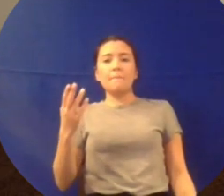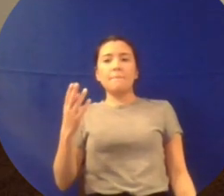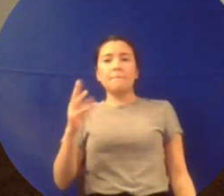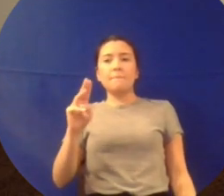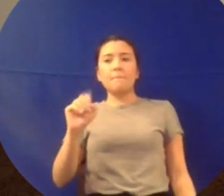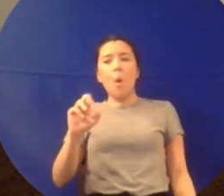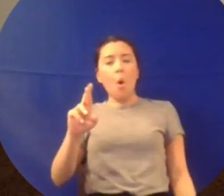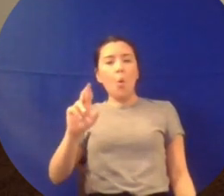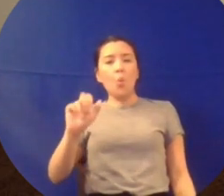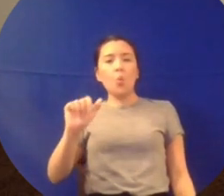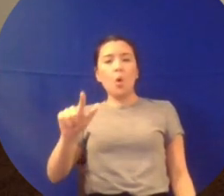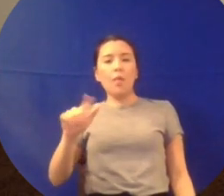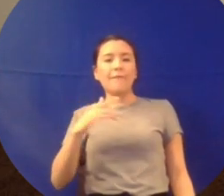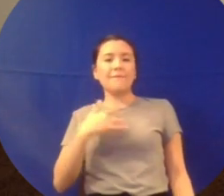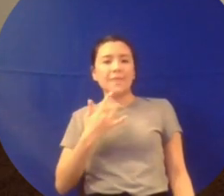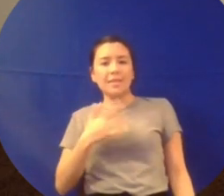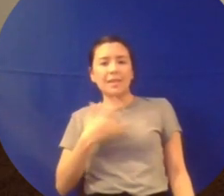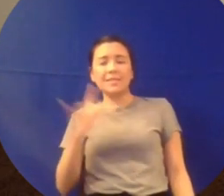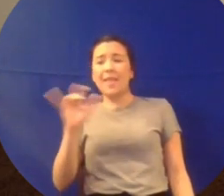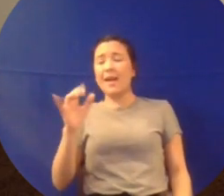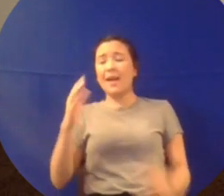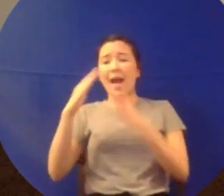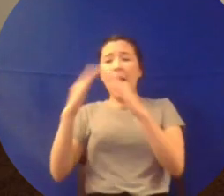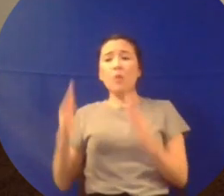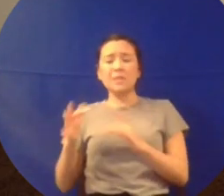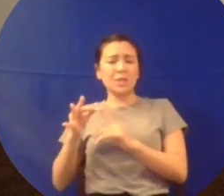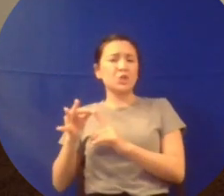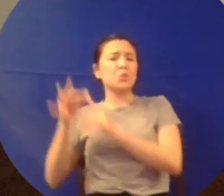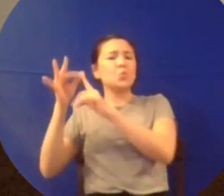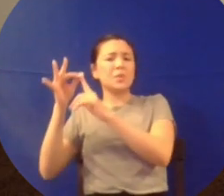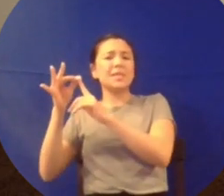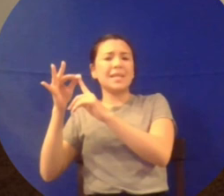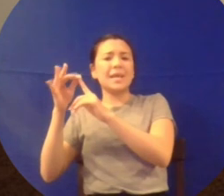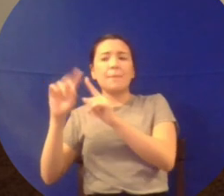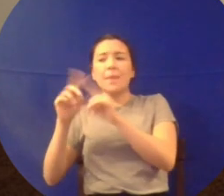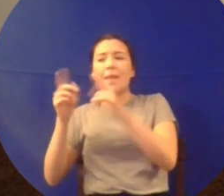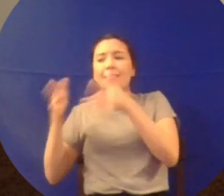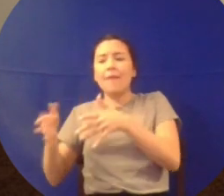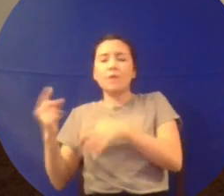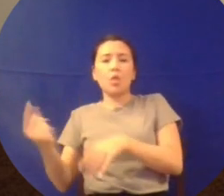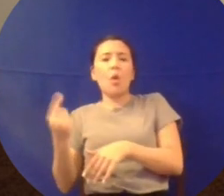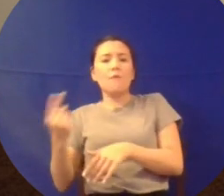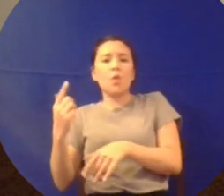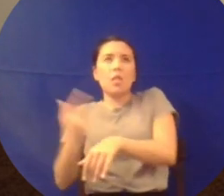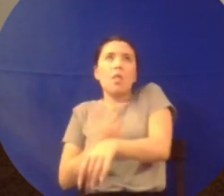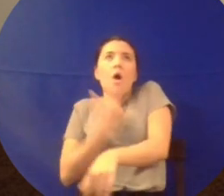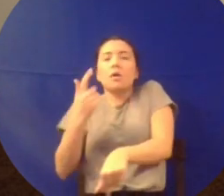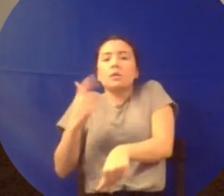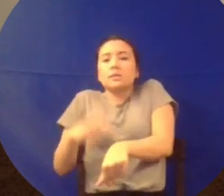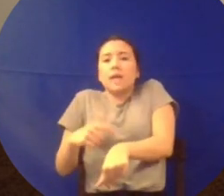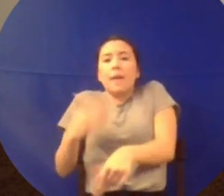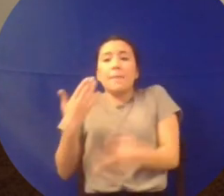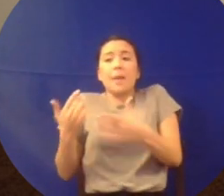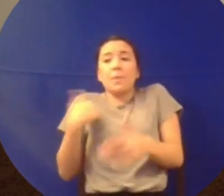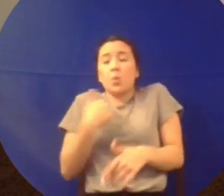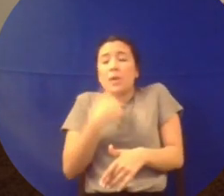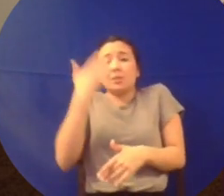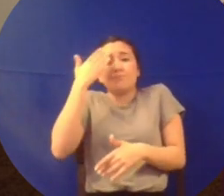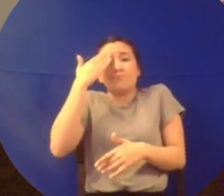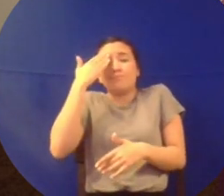But like a house that is neat but abandoned for a long time, we may not notice that a